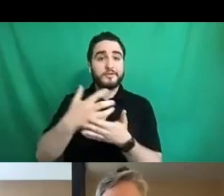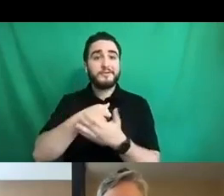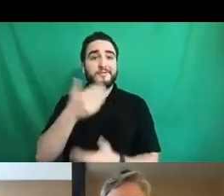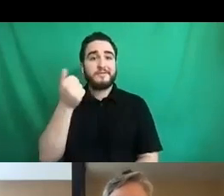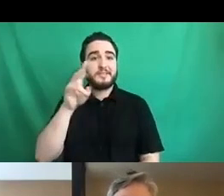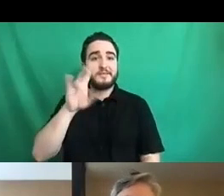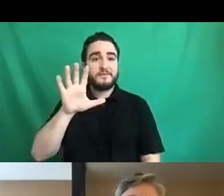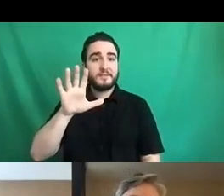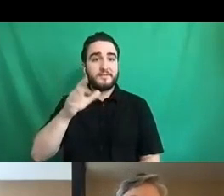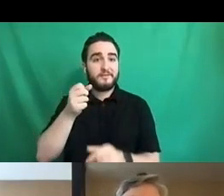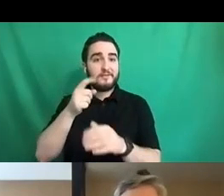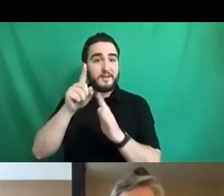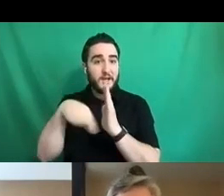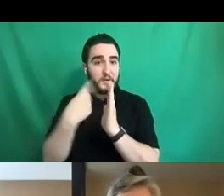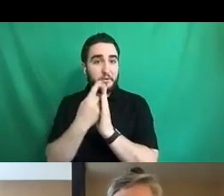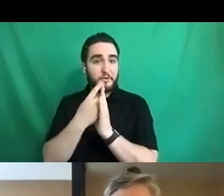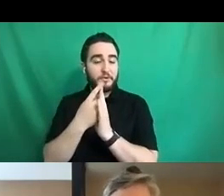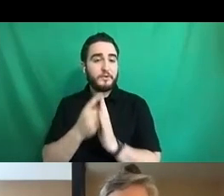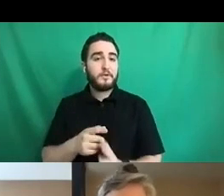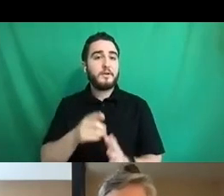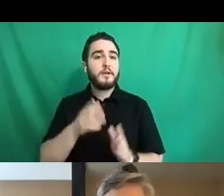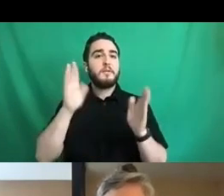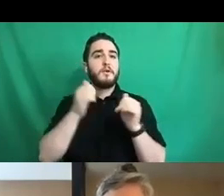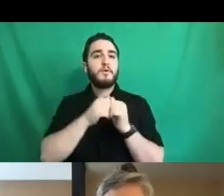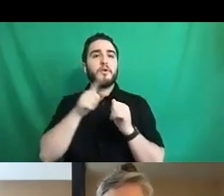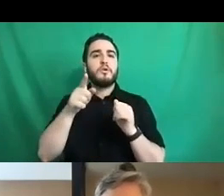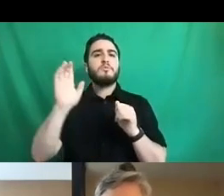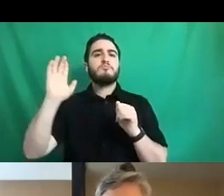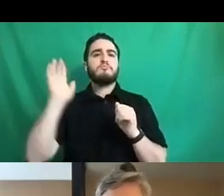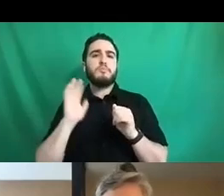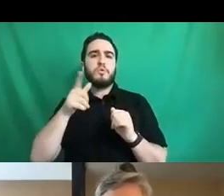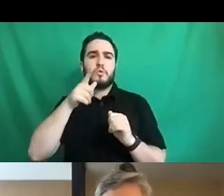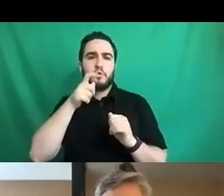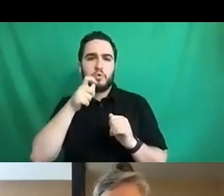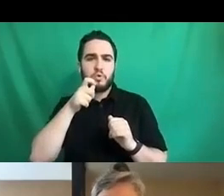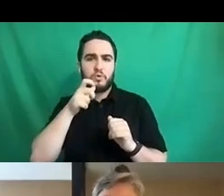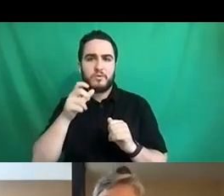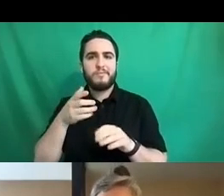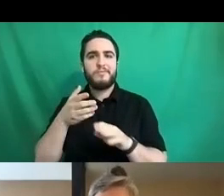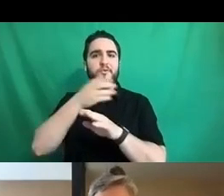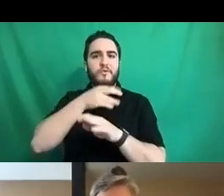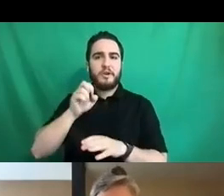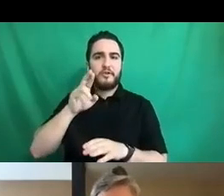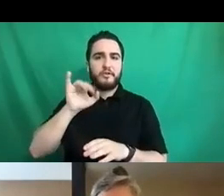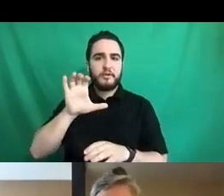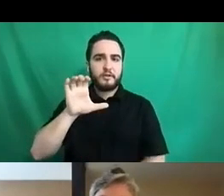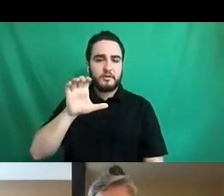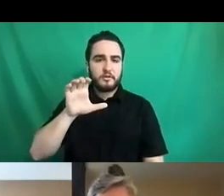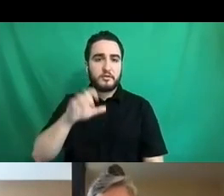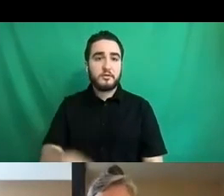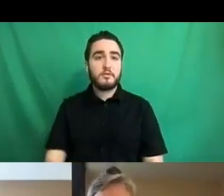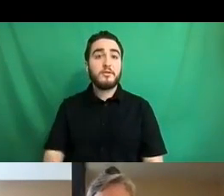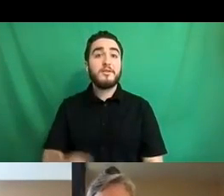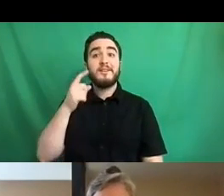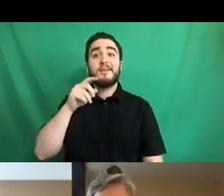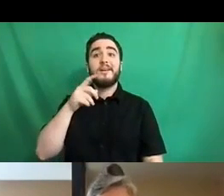hour, as compared to who was doing this task before Eric was doing it. Now, Eric builds patient